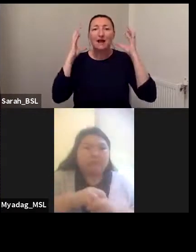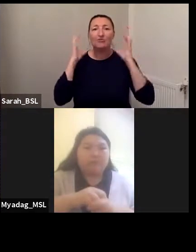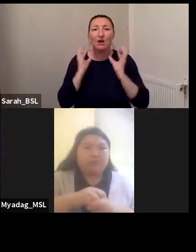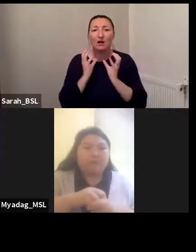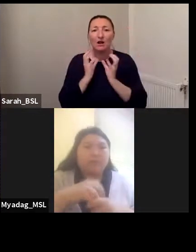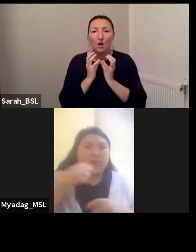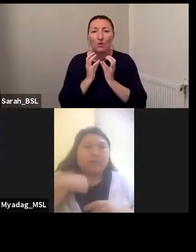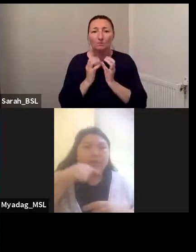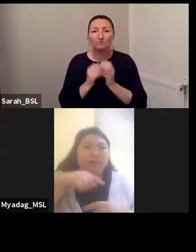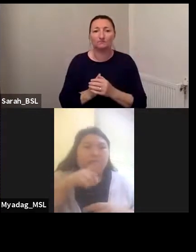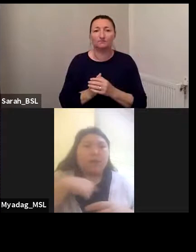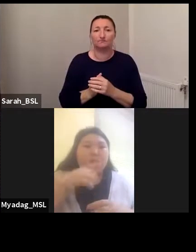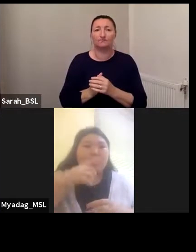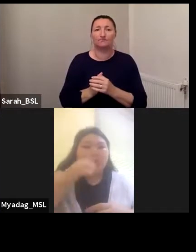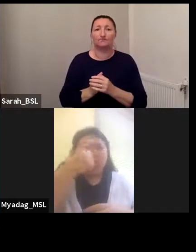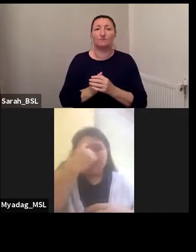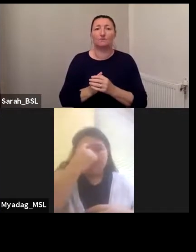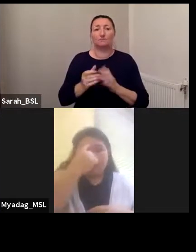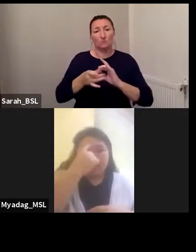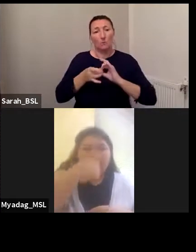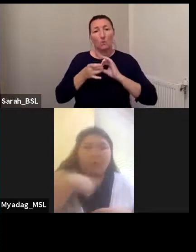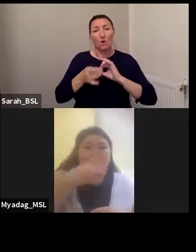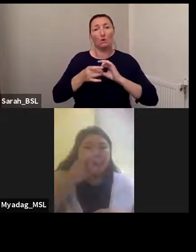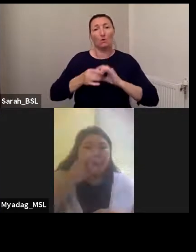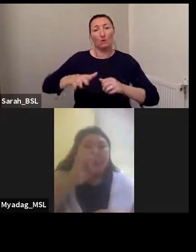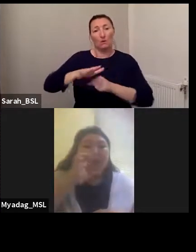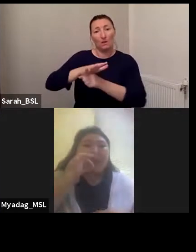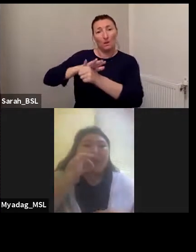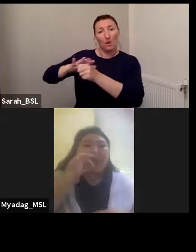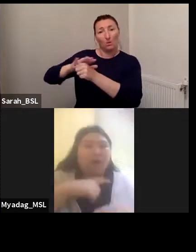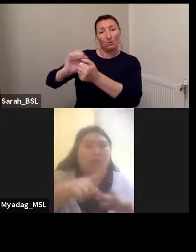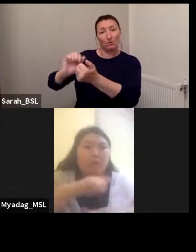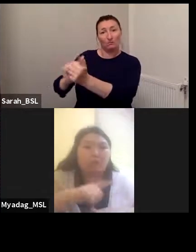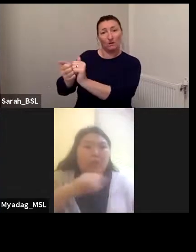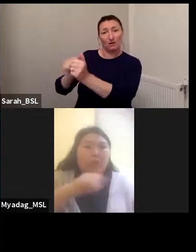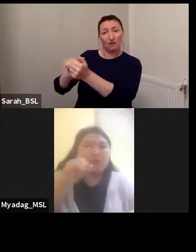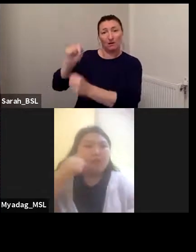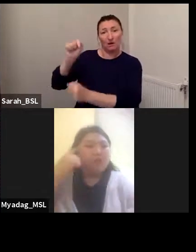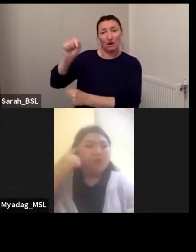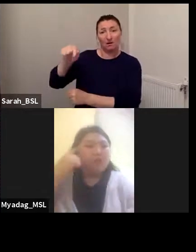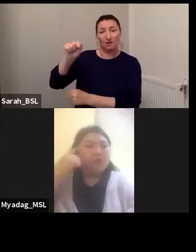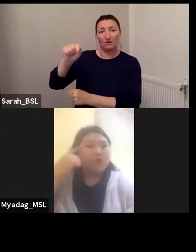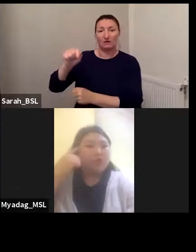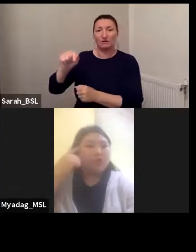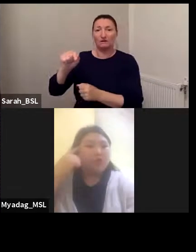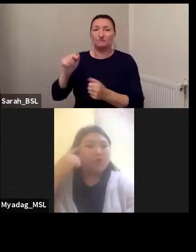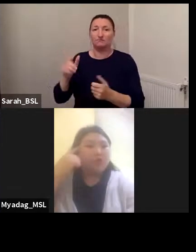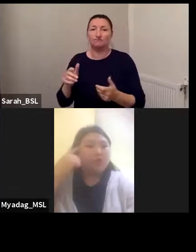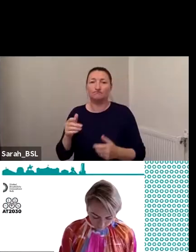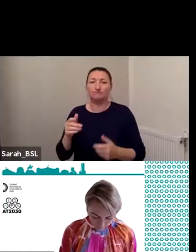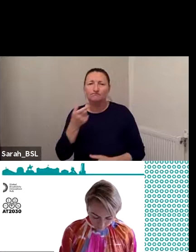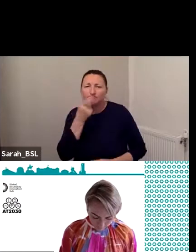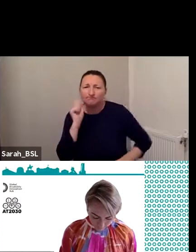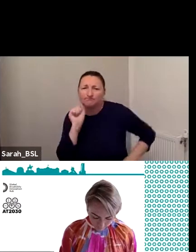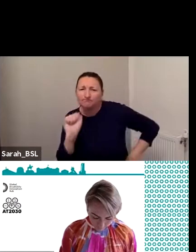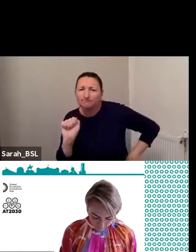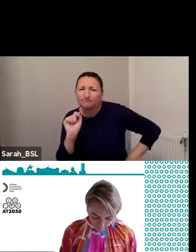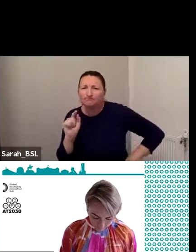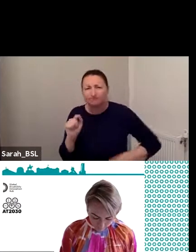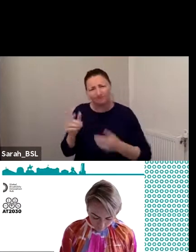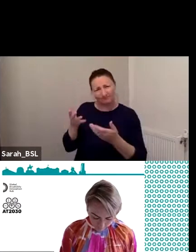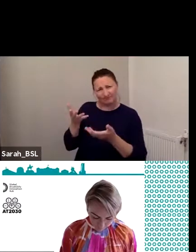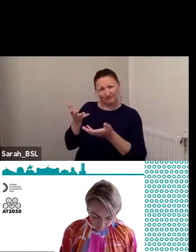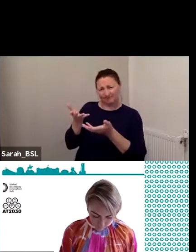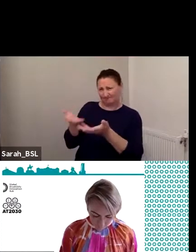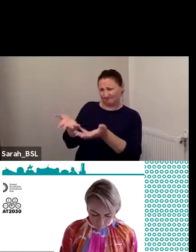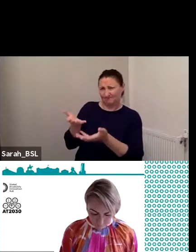of accessibility and inclusive design in each of these countries. We're engaging multiple different stakeholder groups to